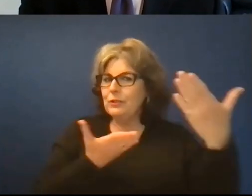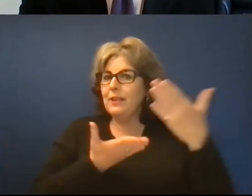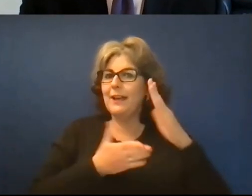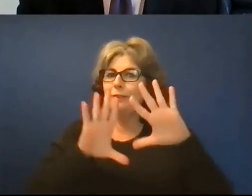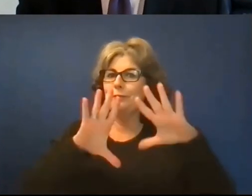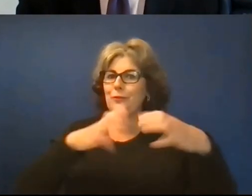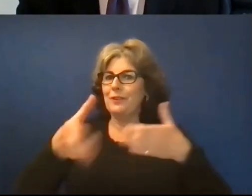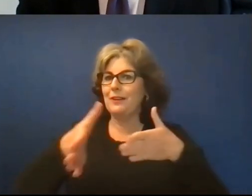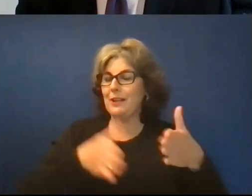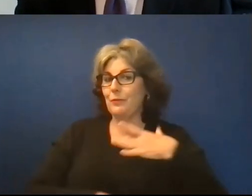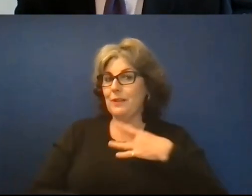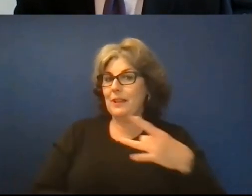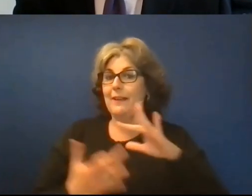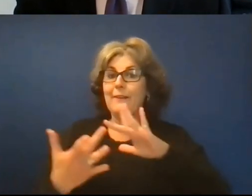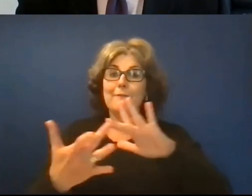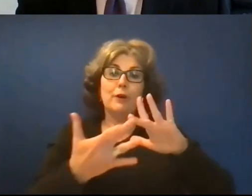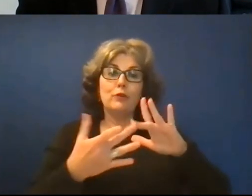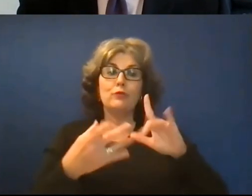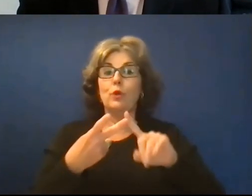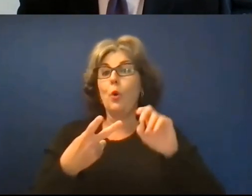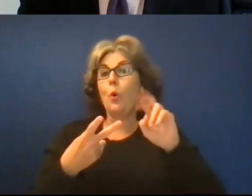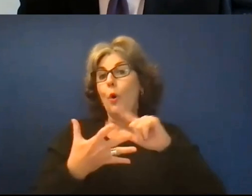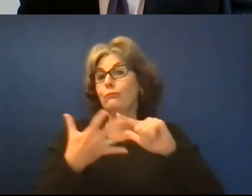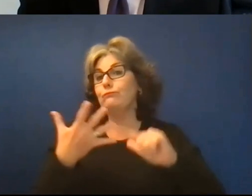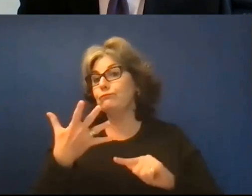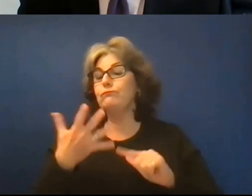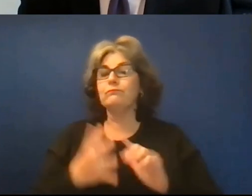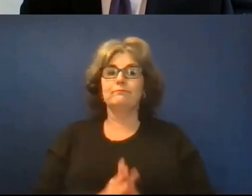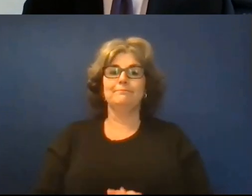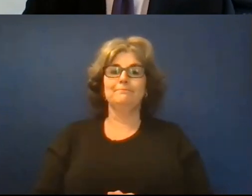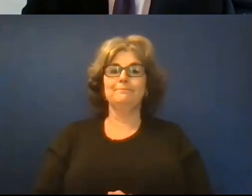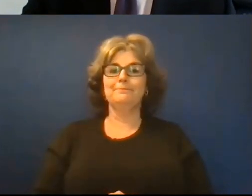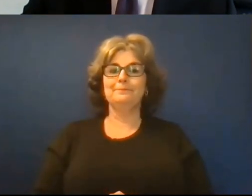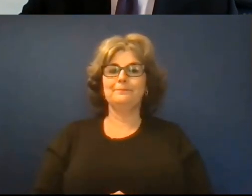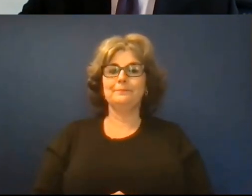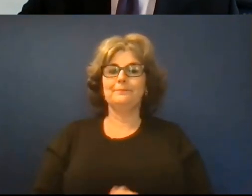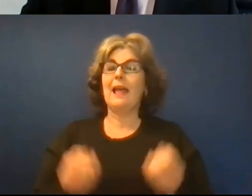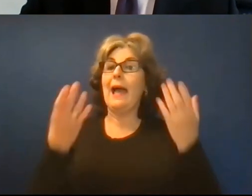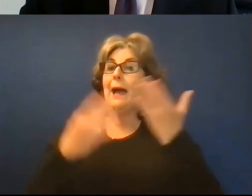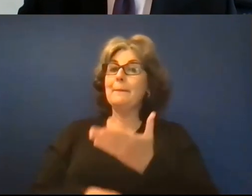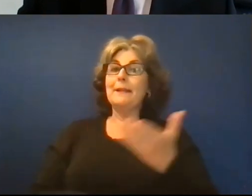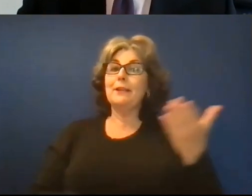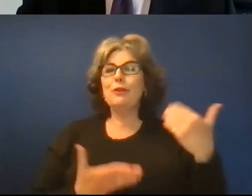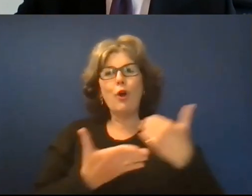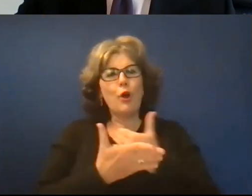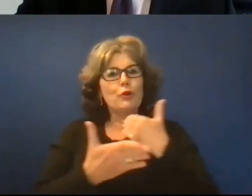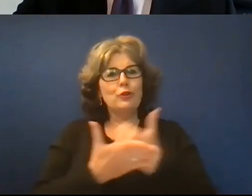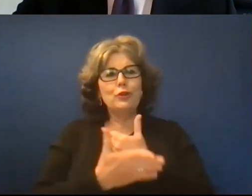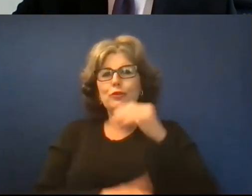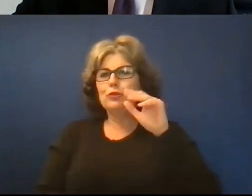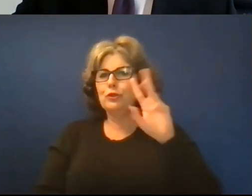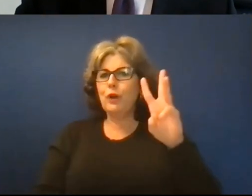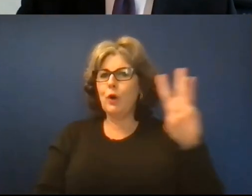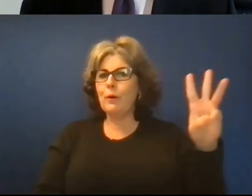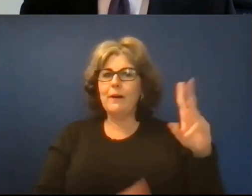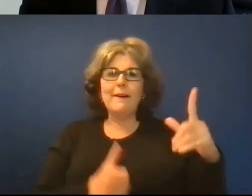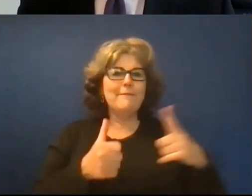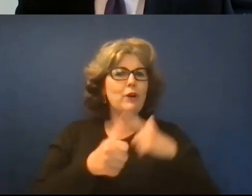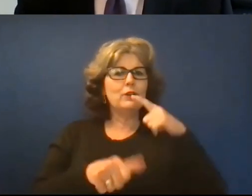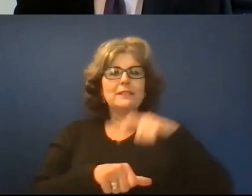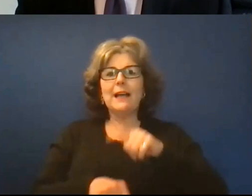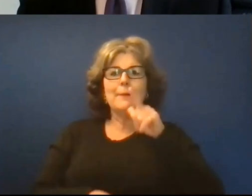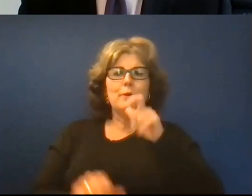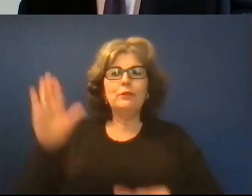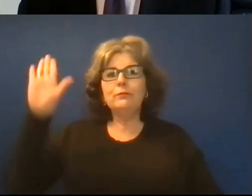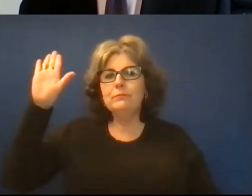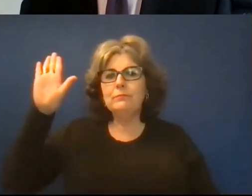classroom, virtual or otherwise, right now. How many of you are brand new to our webinars? Who's here as a first timer? Tell